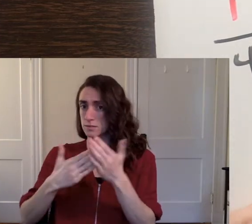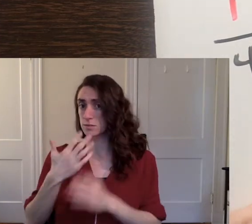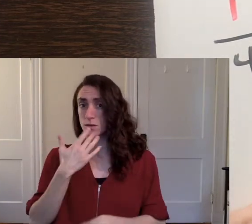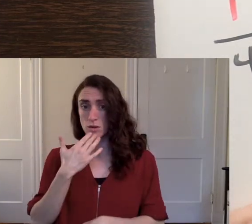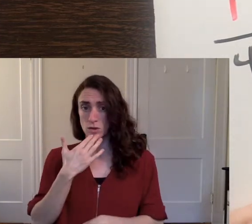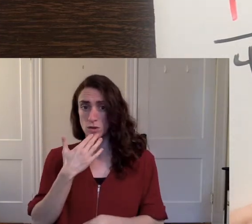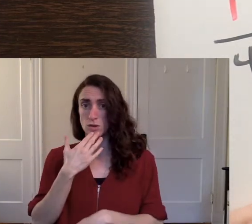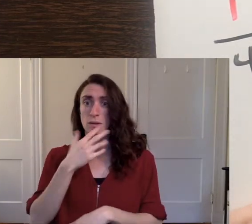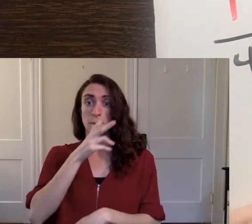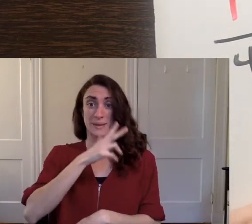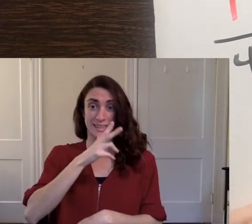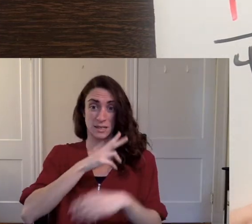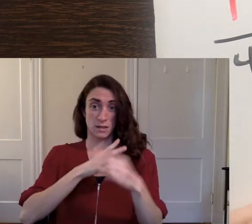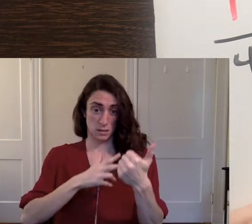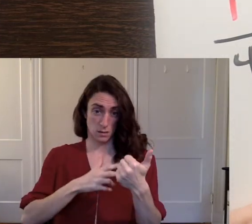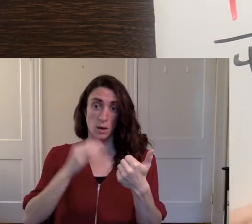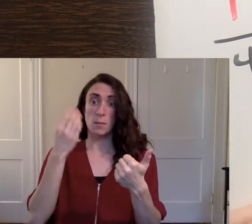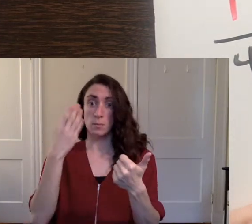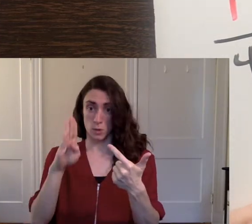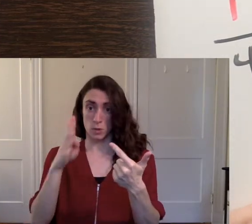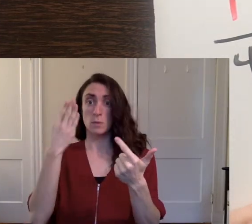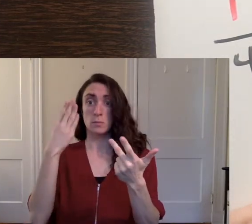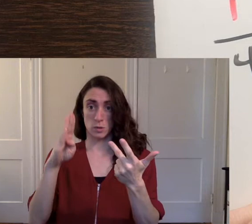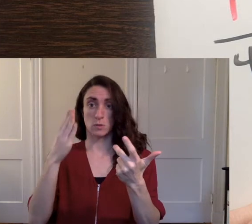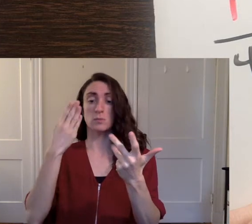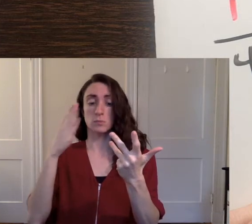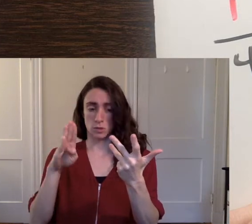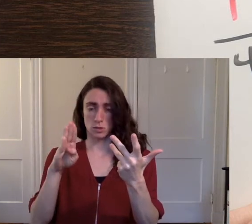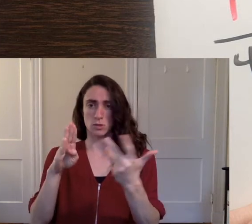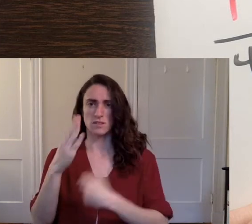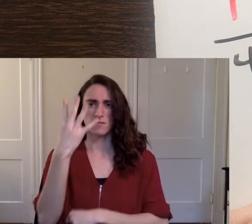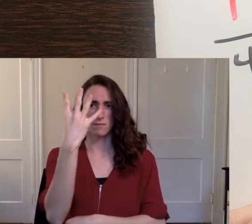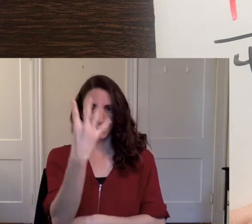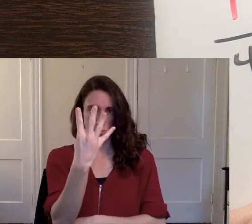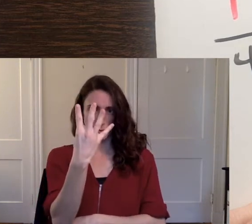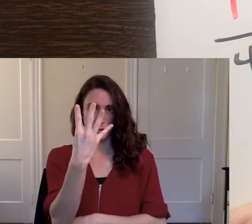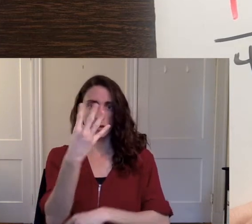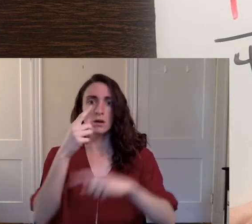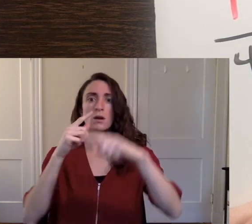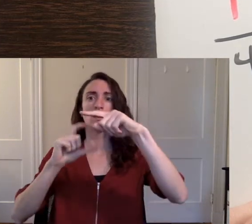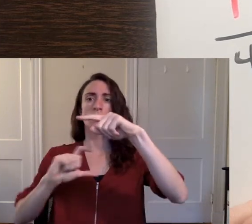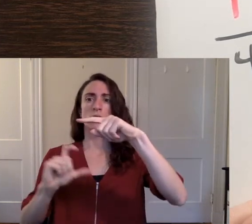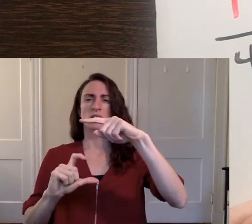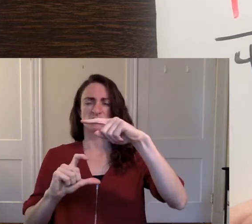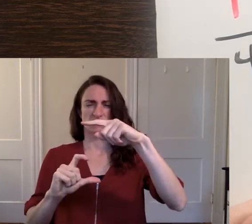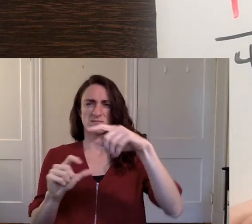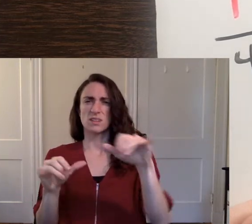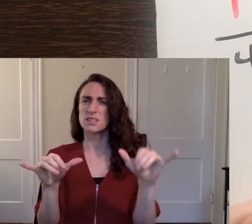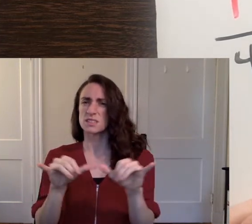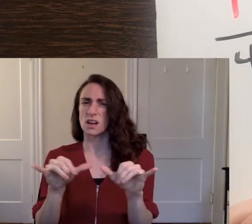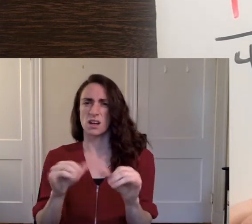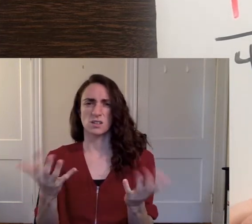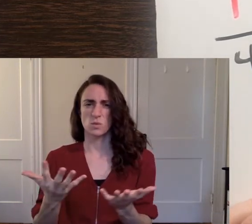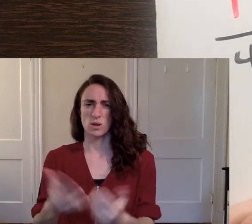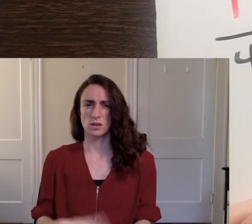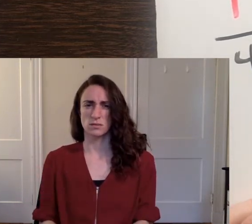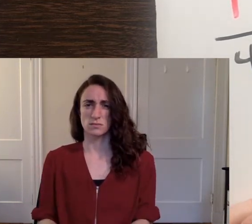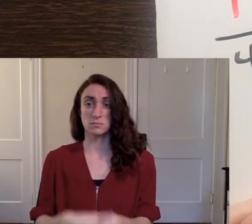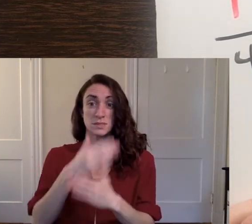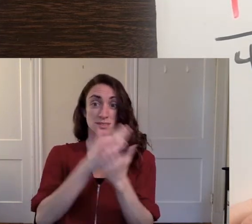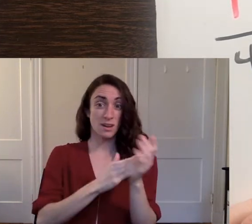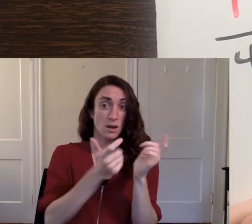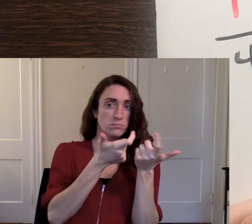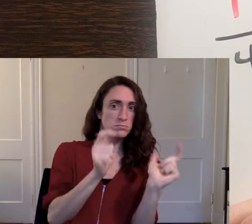what fraction would represent this last image? Remember, the numerator is how many pieces we have. So we've got a pink and 3 blues,